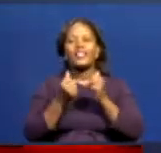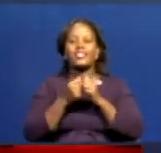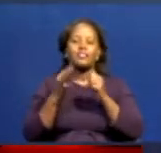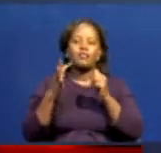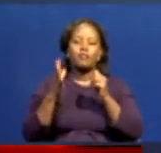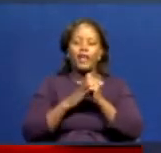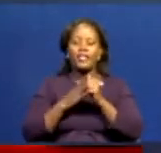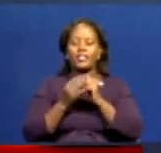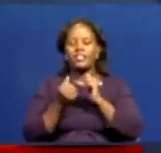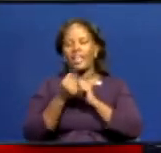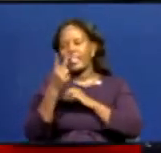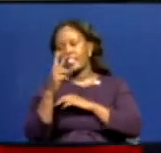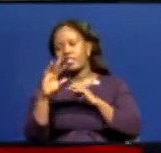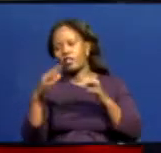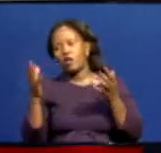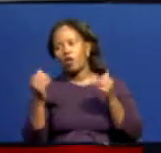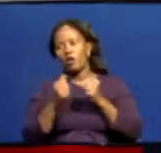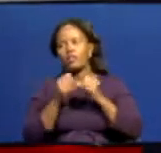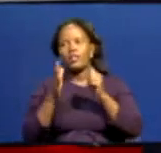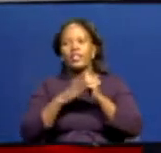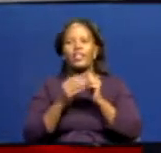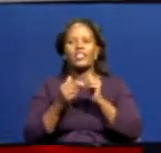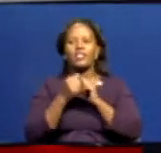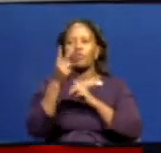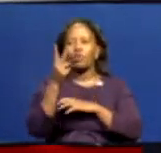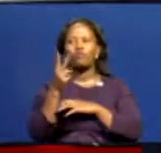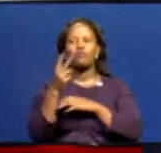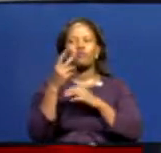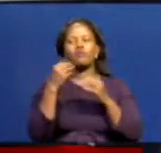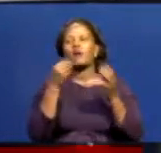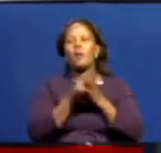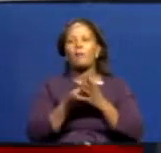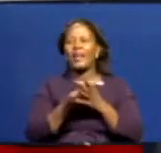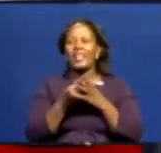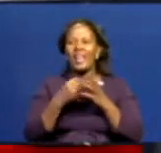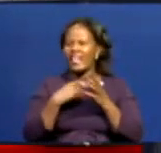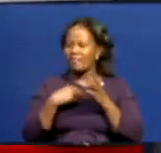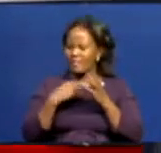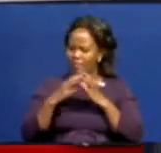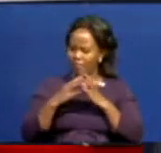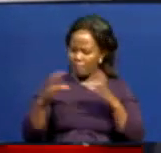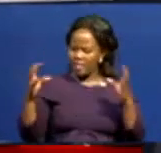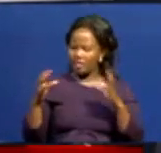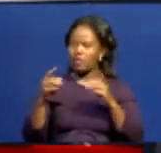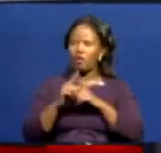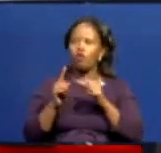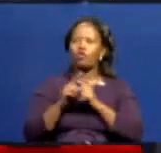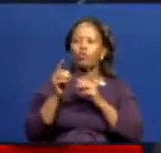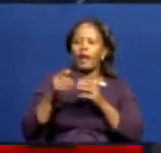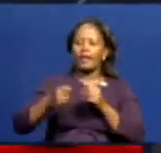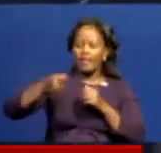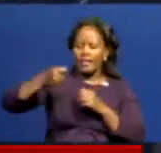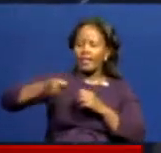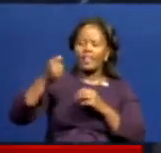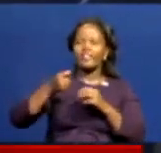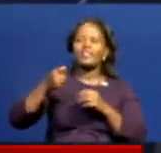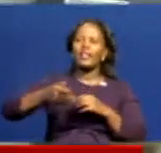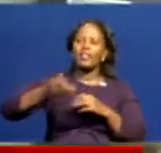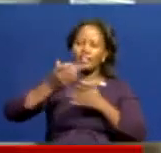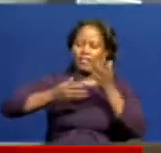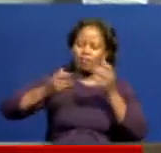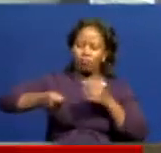1912, you will find that the notes were actually massive, much, much bigger, and they were carried in special carrier